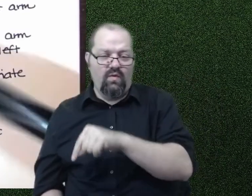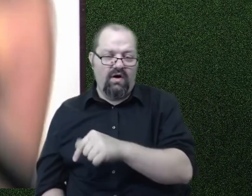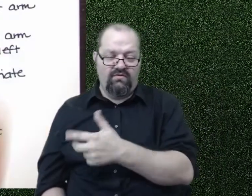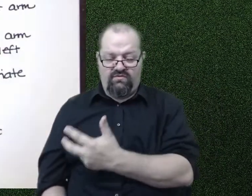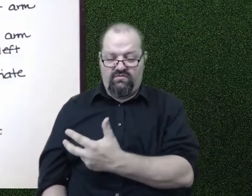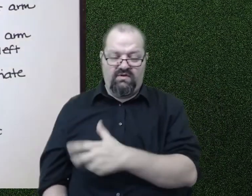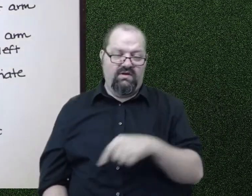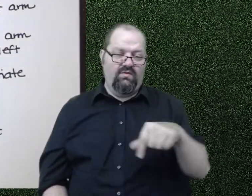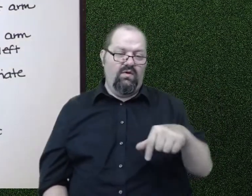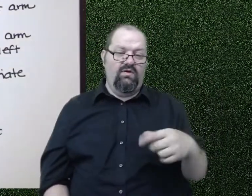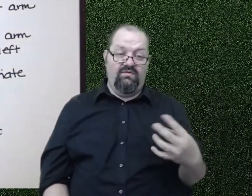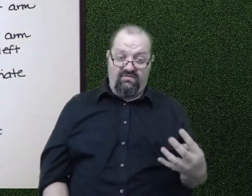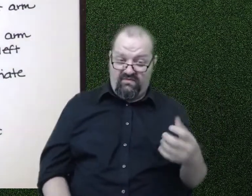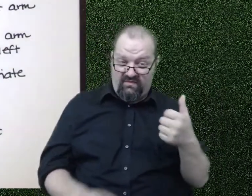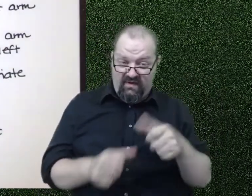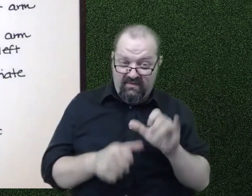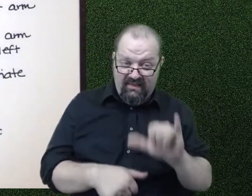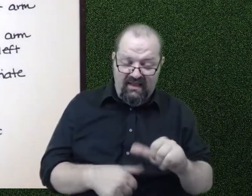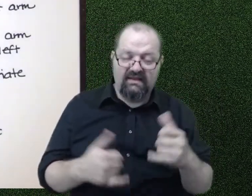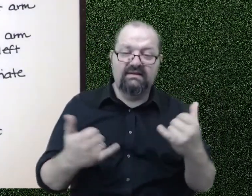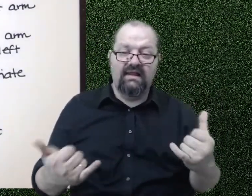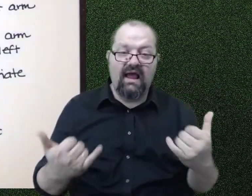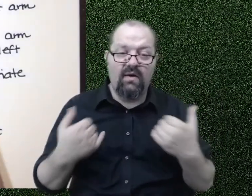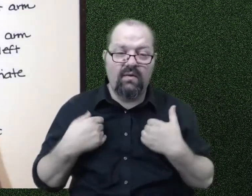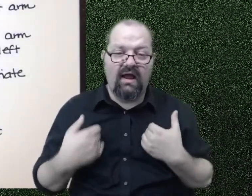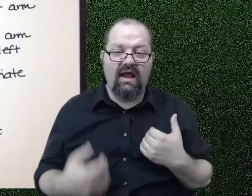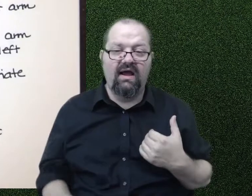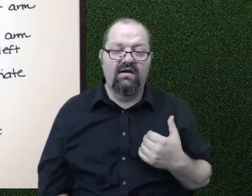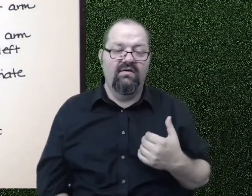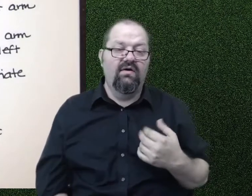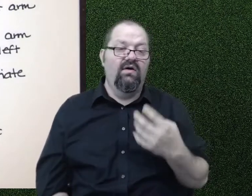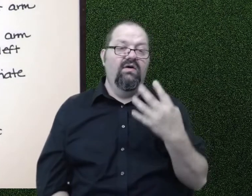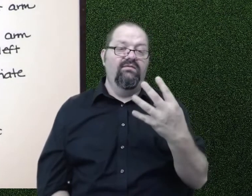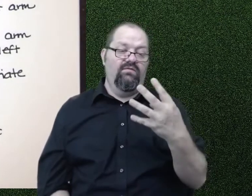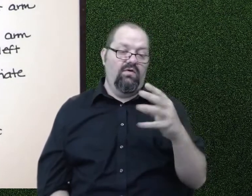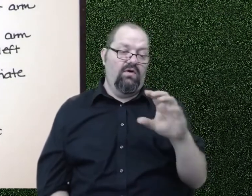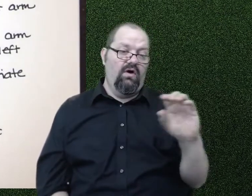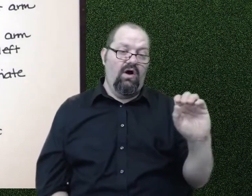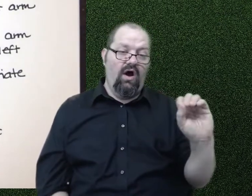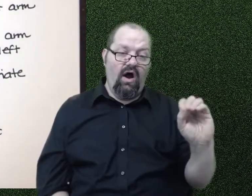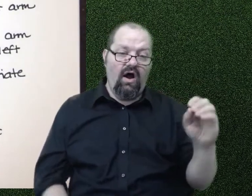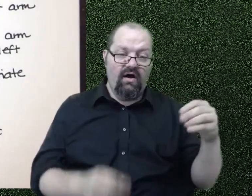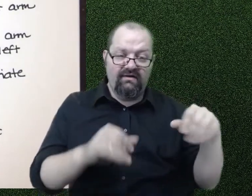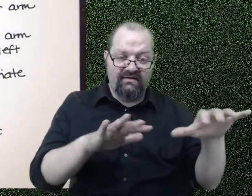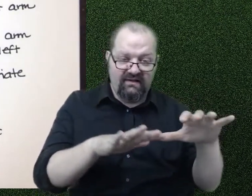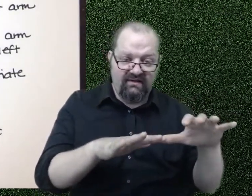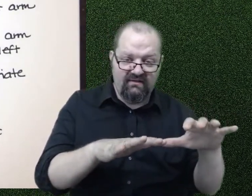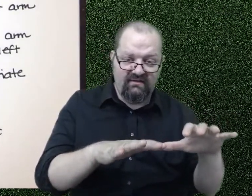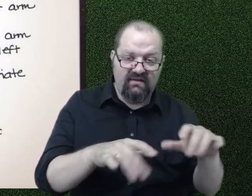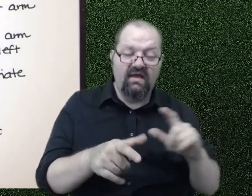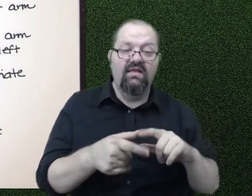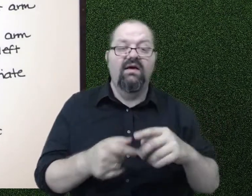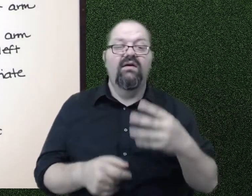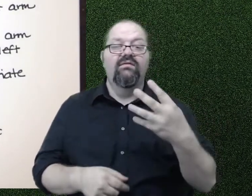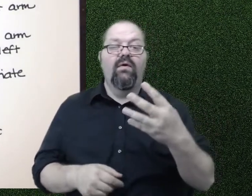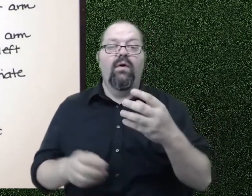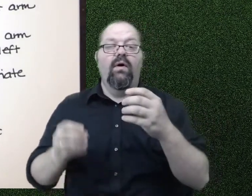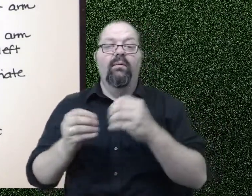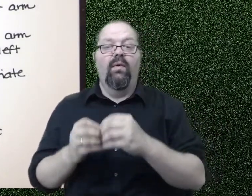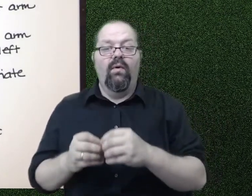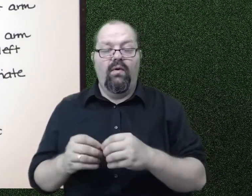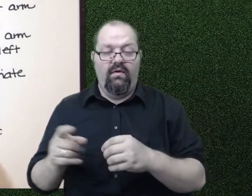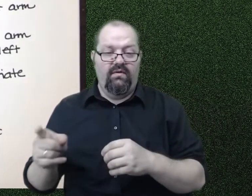4. Now I've got 4 octants up here where z is positive, and then I've got 4 more